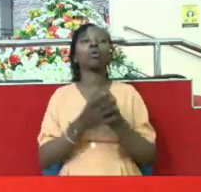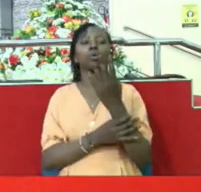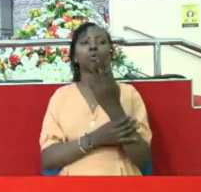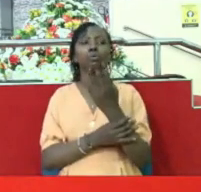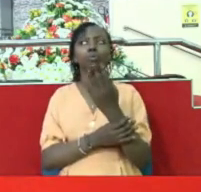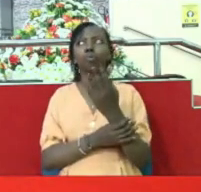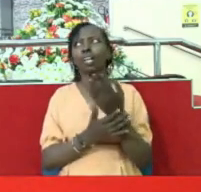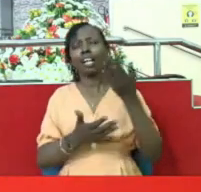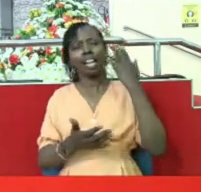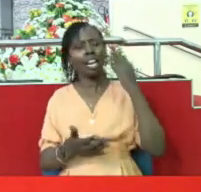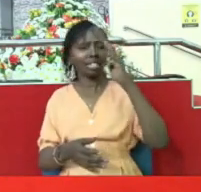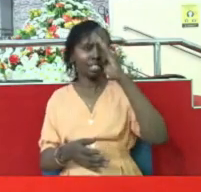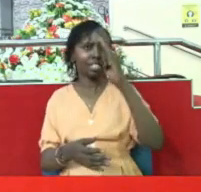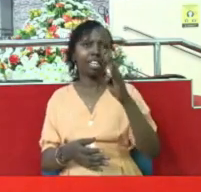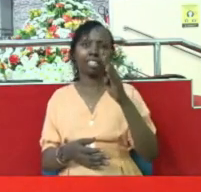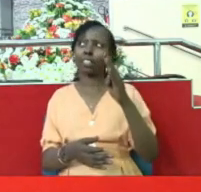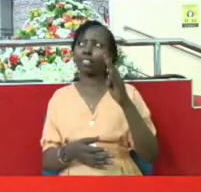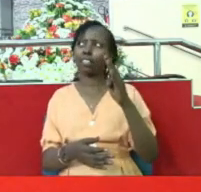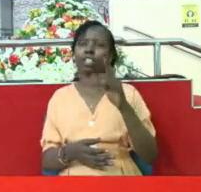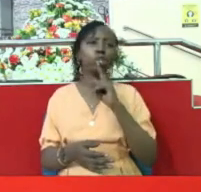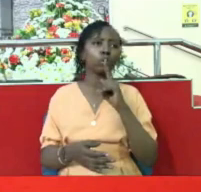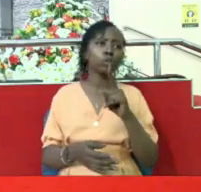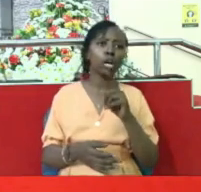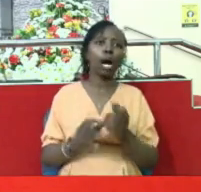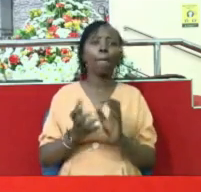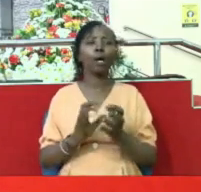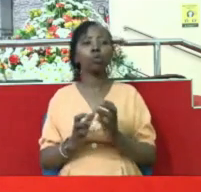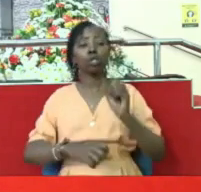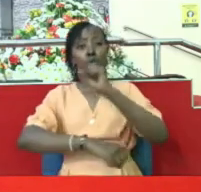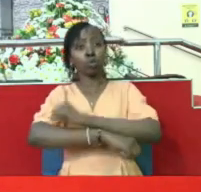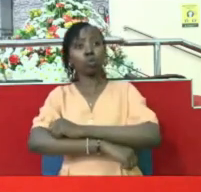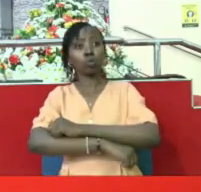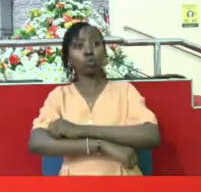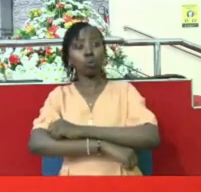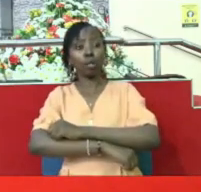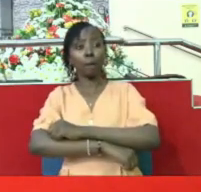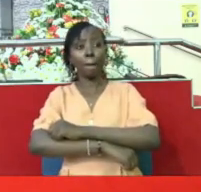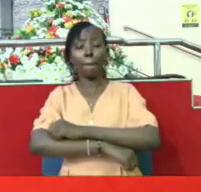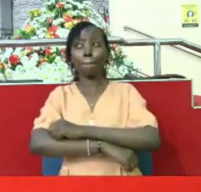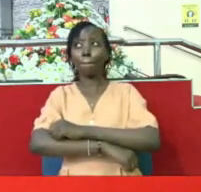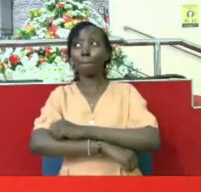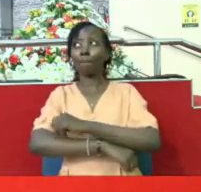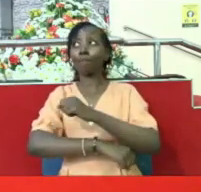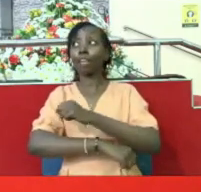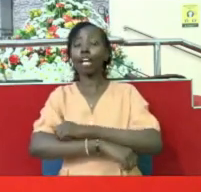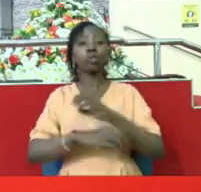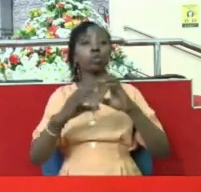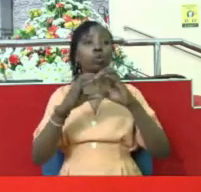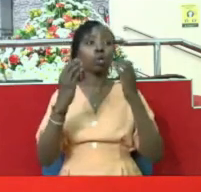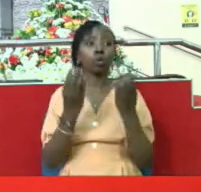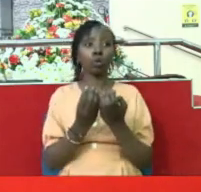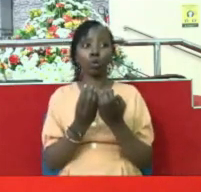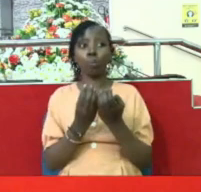The giving of the school board. Hey, you are in that board. I saw your name there. Man, we are moving and I'm in